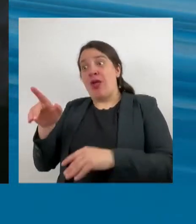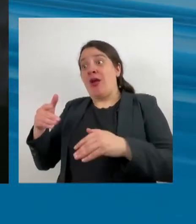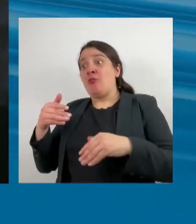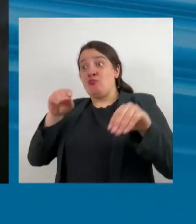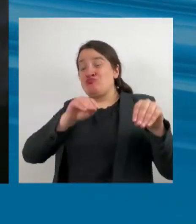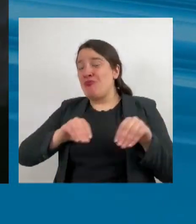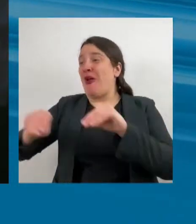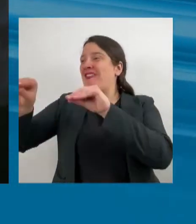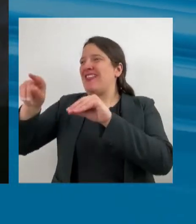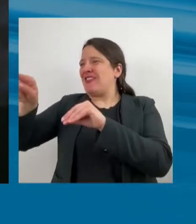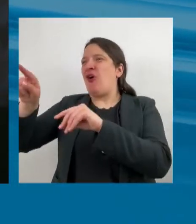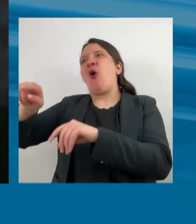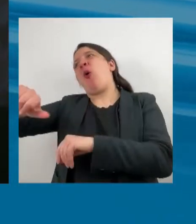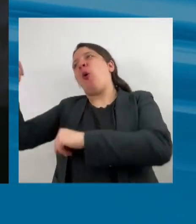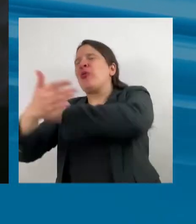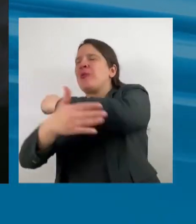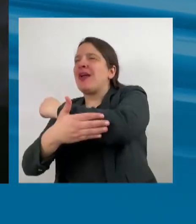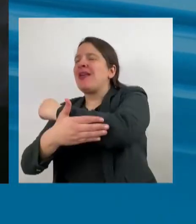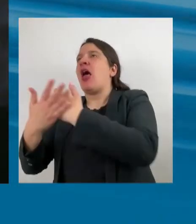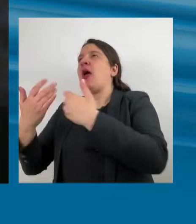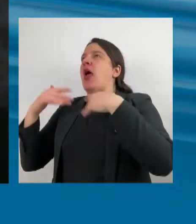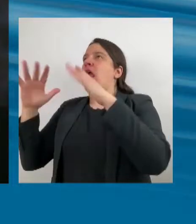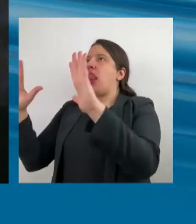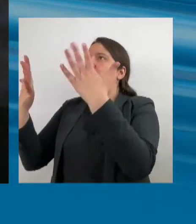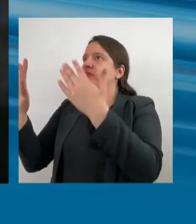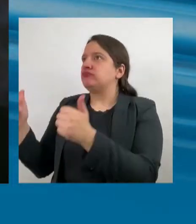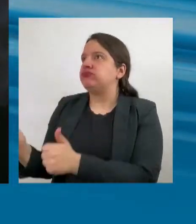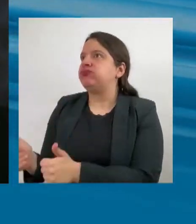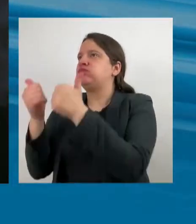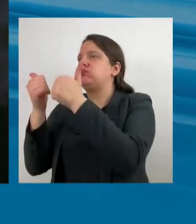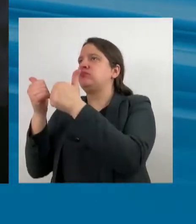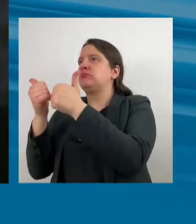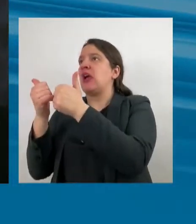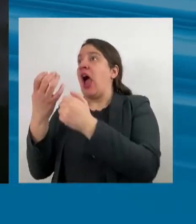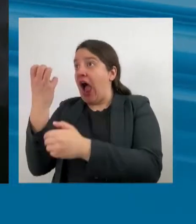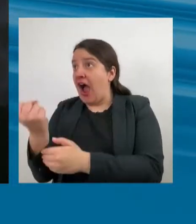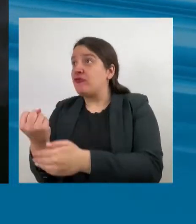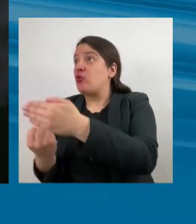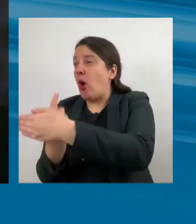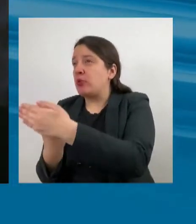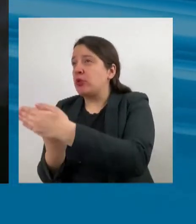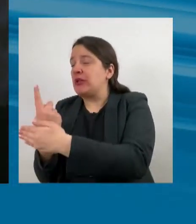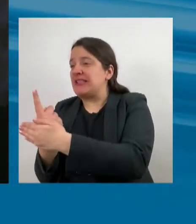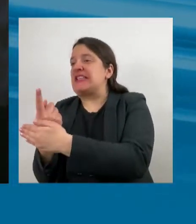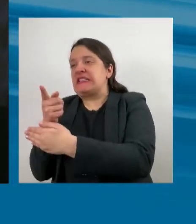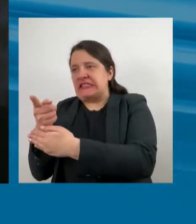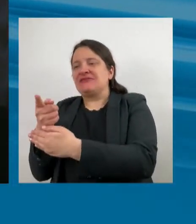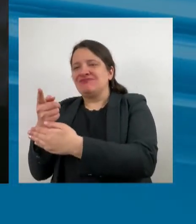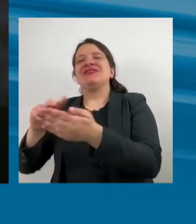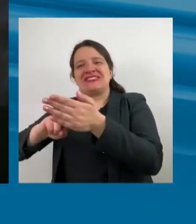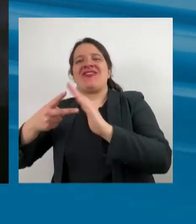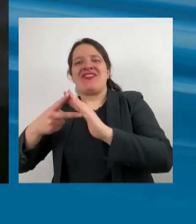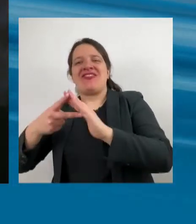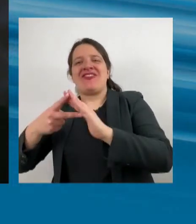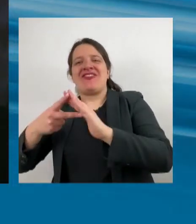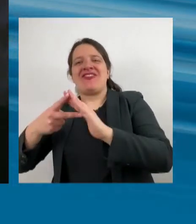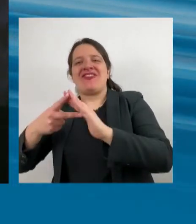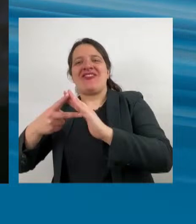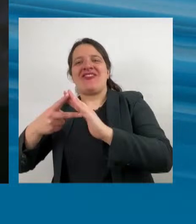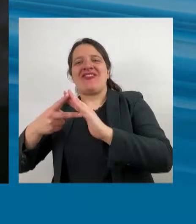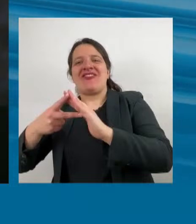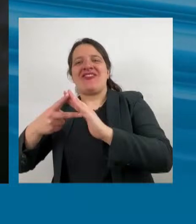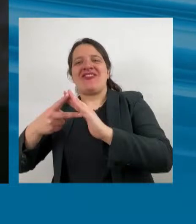equality, provided that you promote improvement of living conditions in the population, provided that all